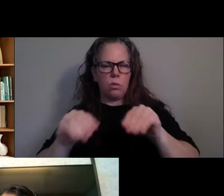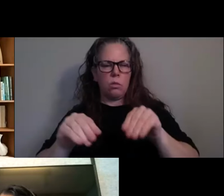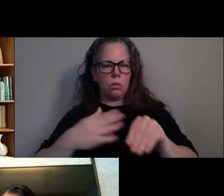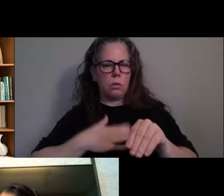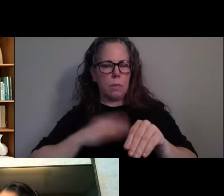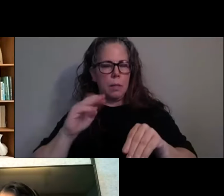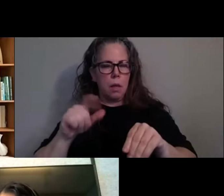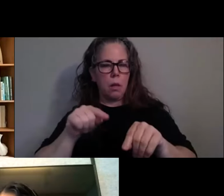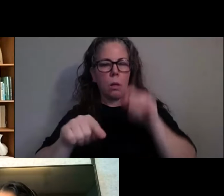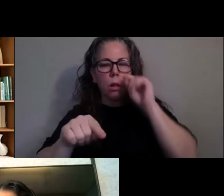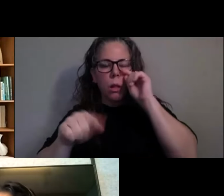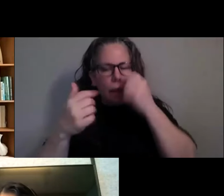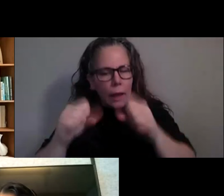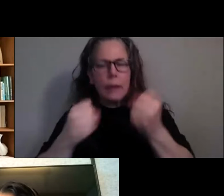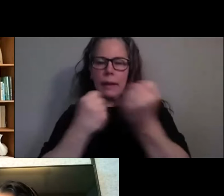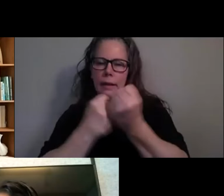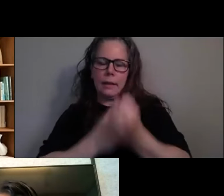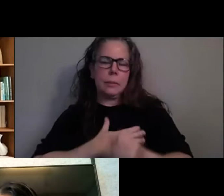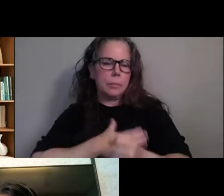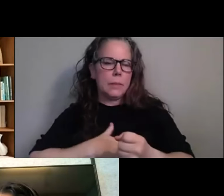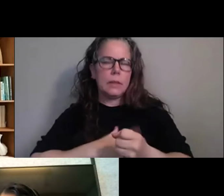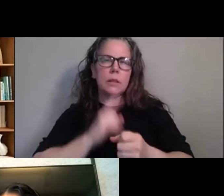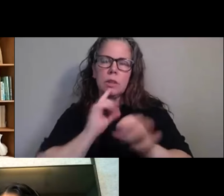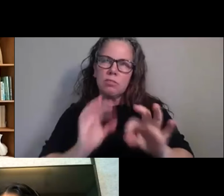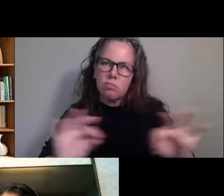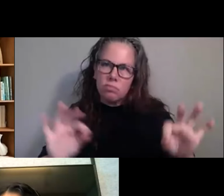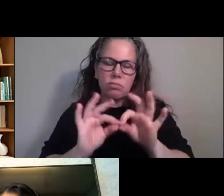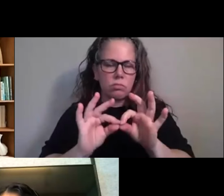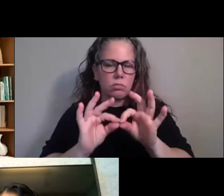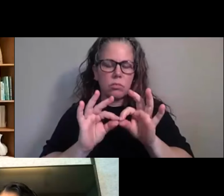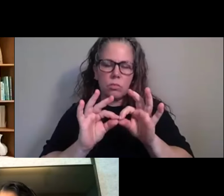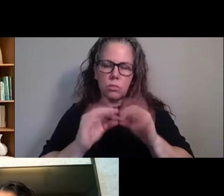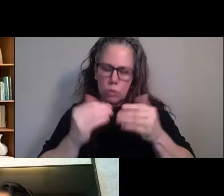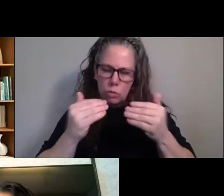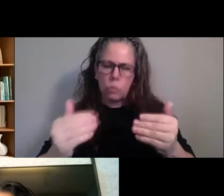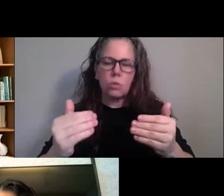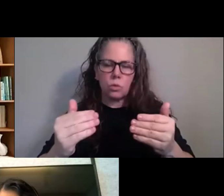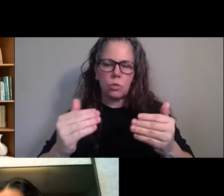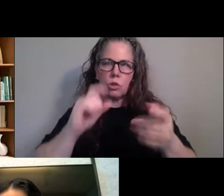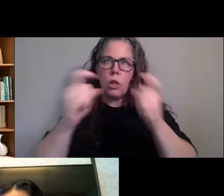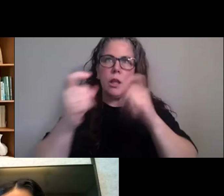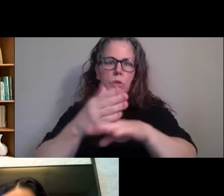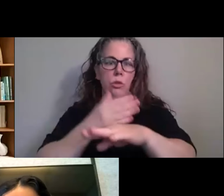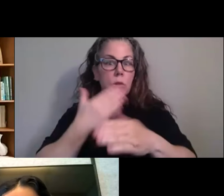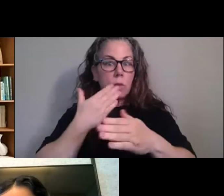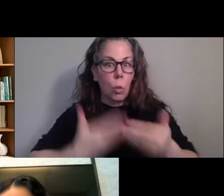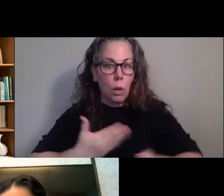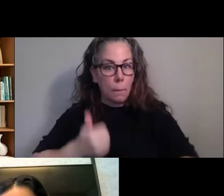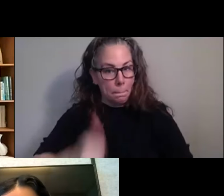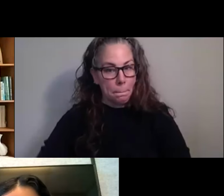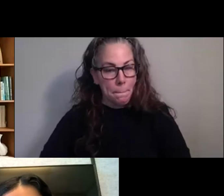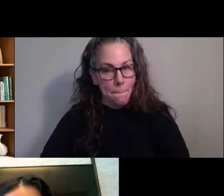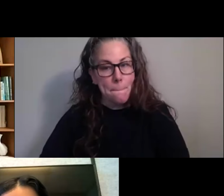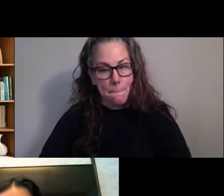well. Any form of advocacy at any time is just super great, and we'll welcome it. So thank you.